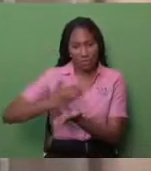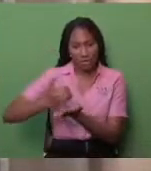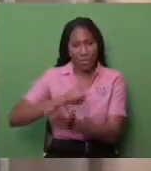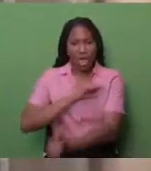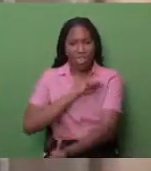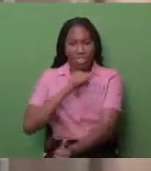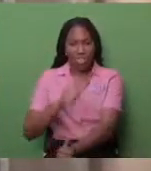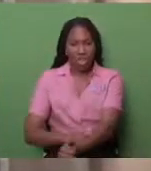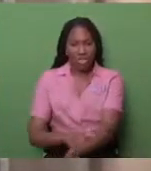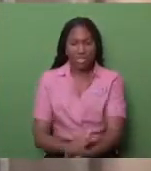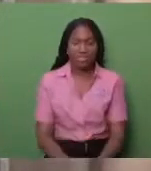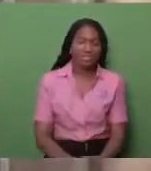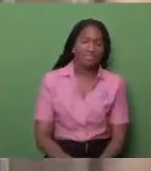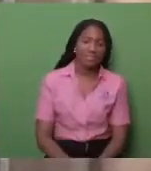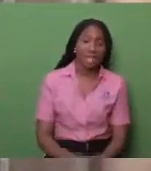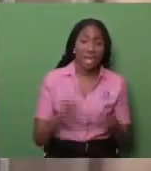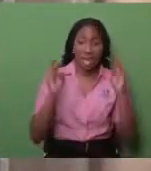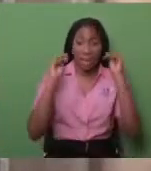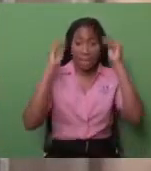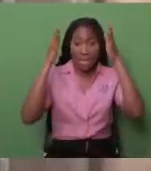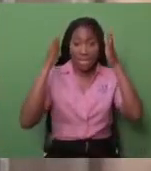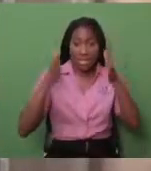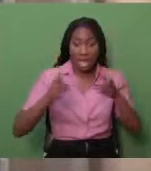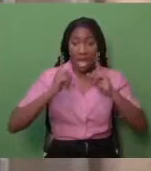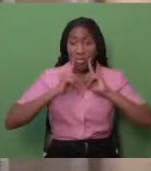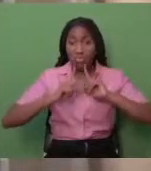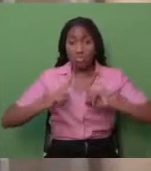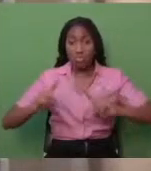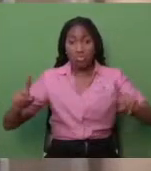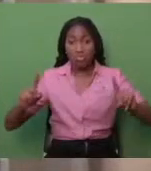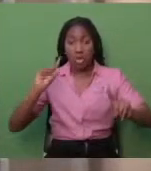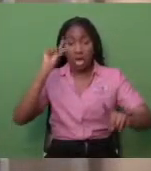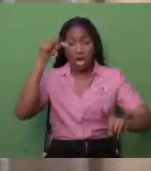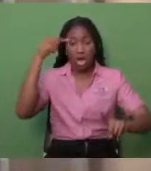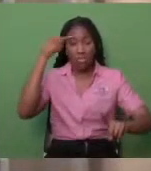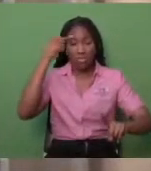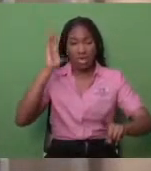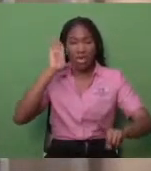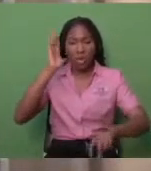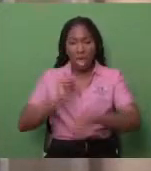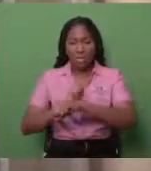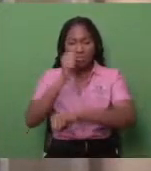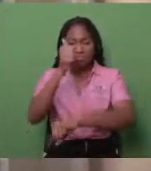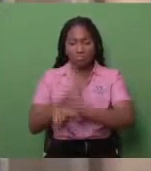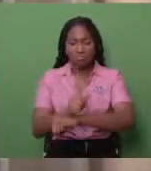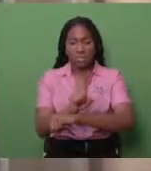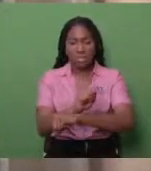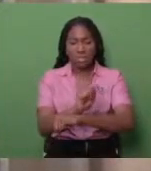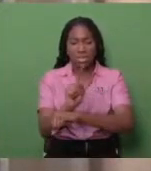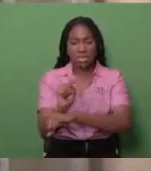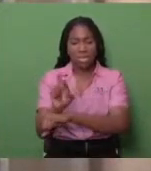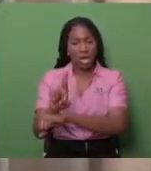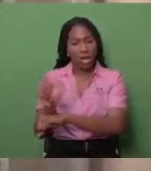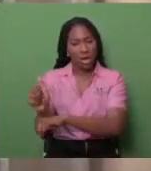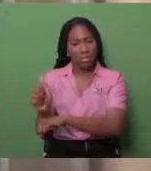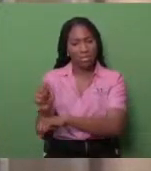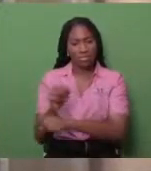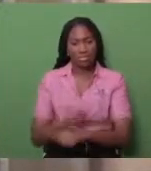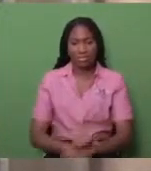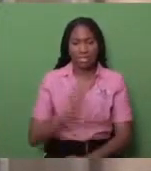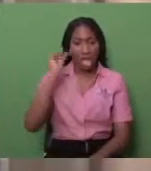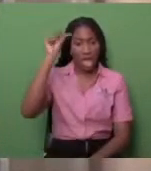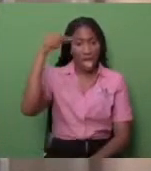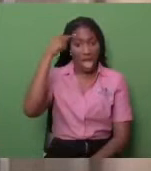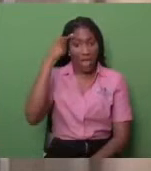Minister boldly announced that the government will move towards the implementation of a TTRA. The government indicated that this is to